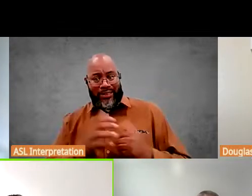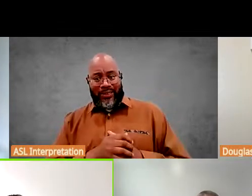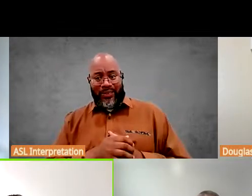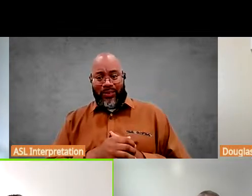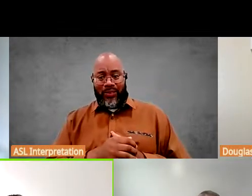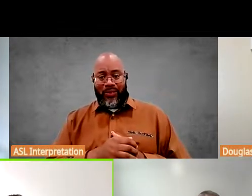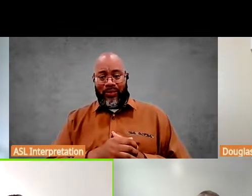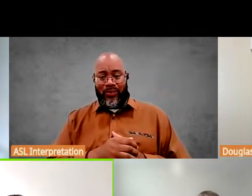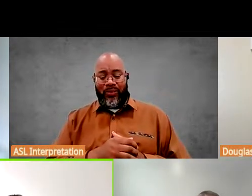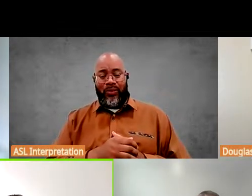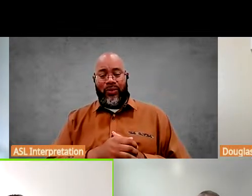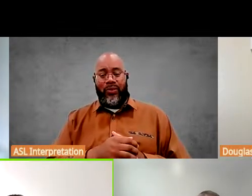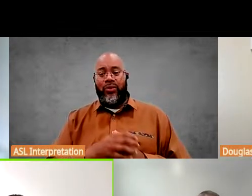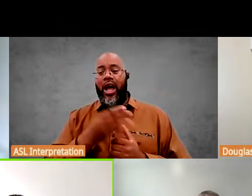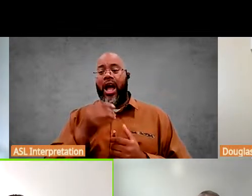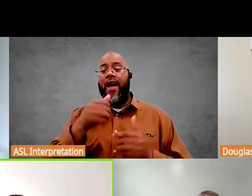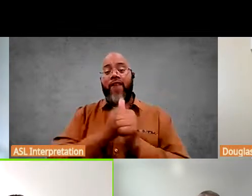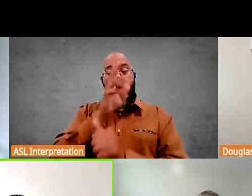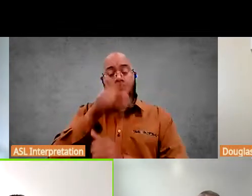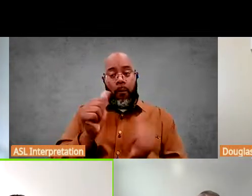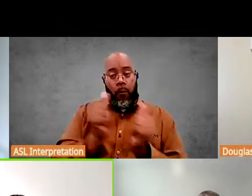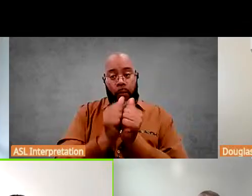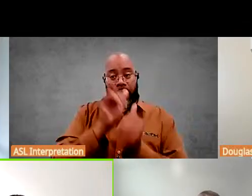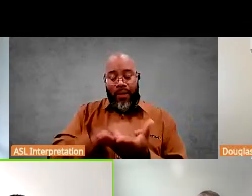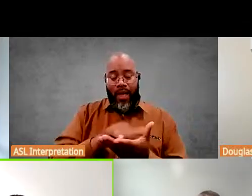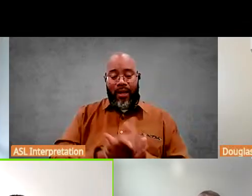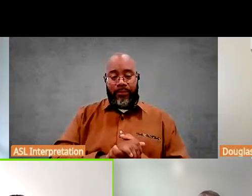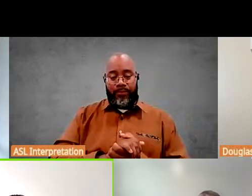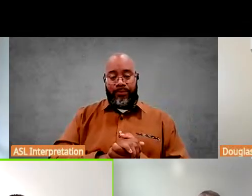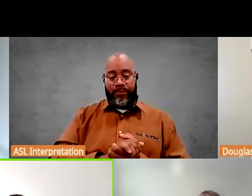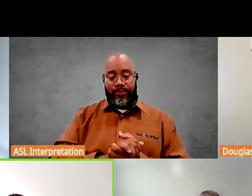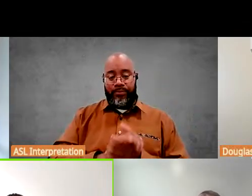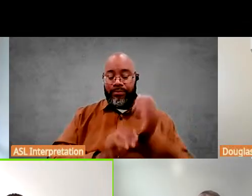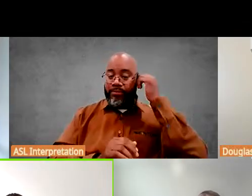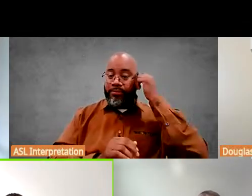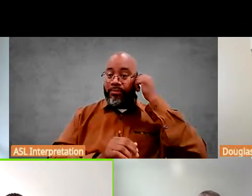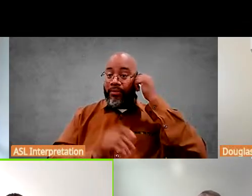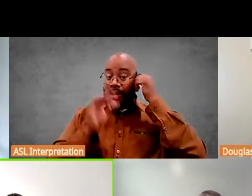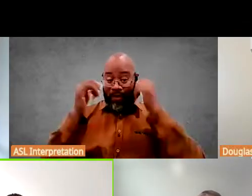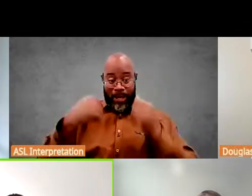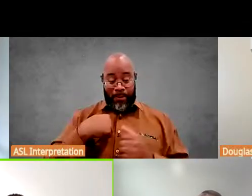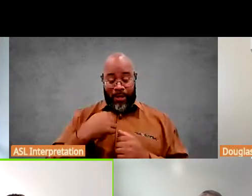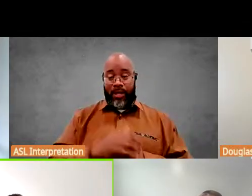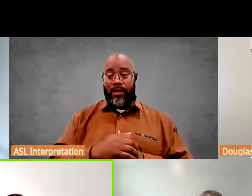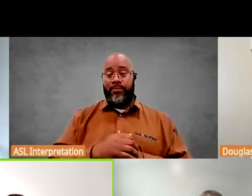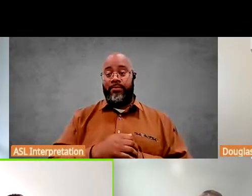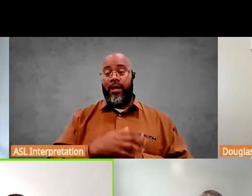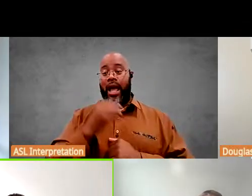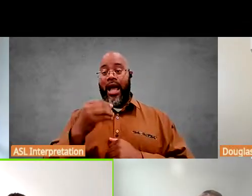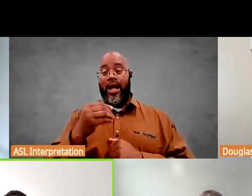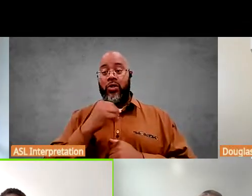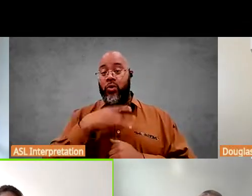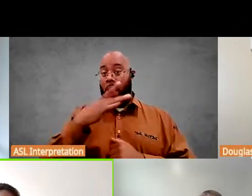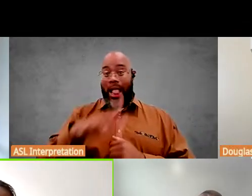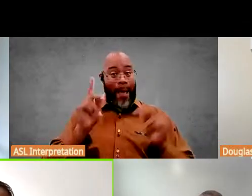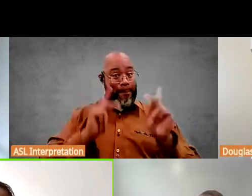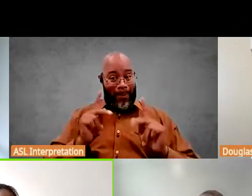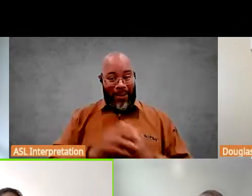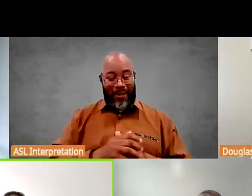And just to follow up on that, if you are like me and you don't like people